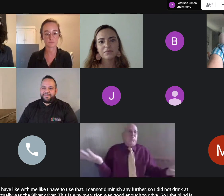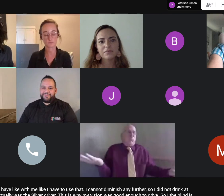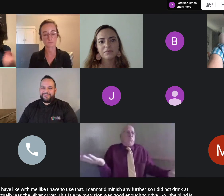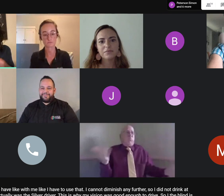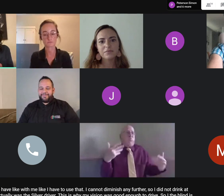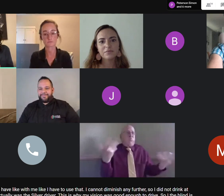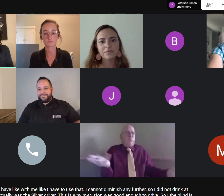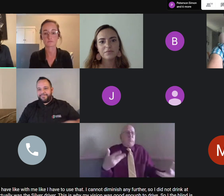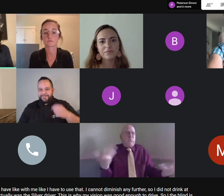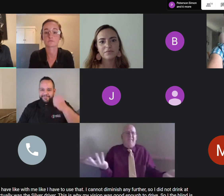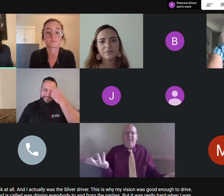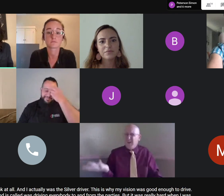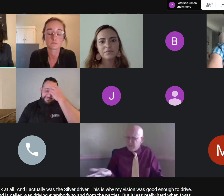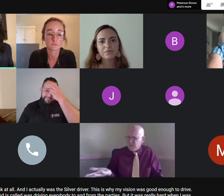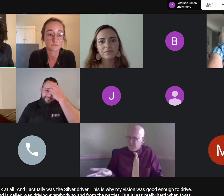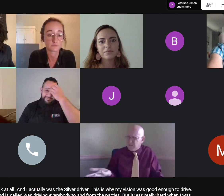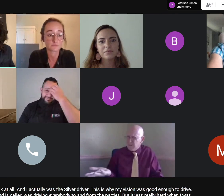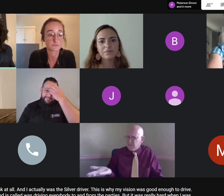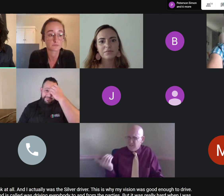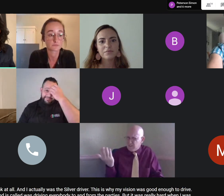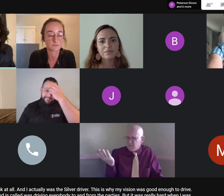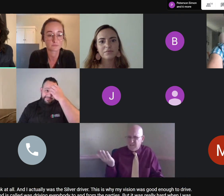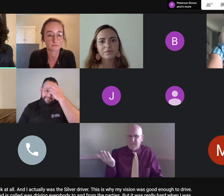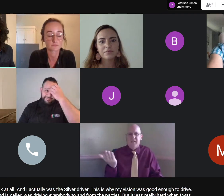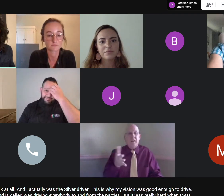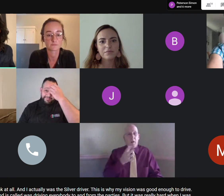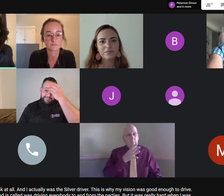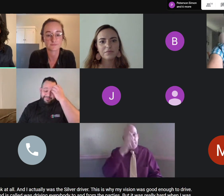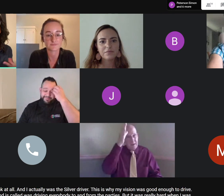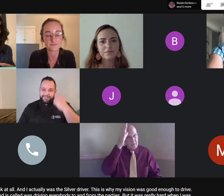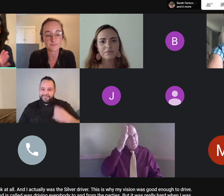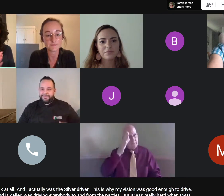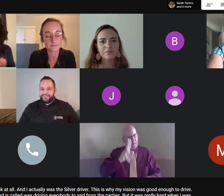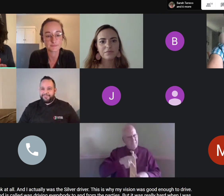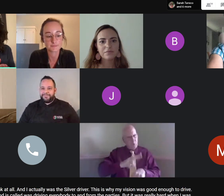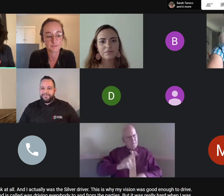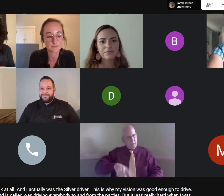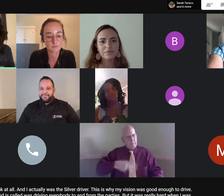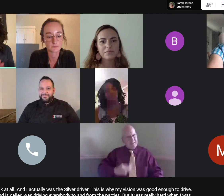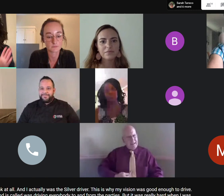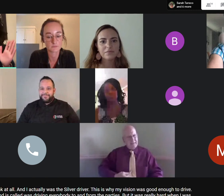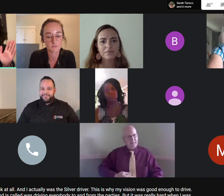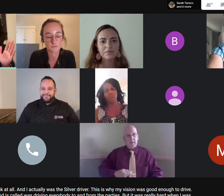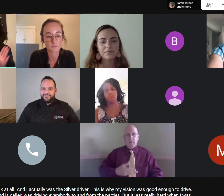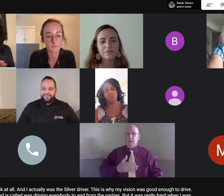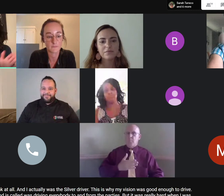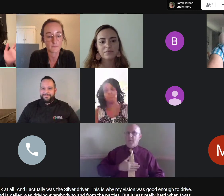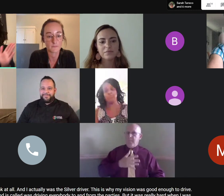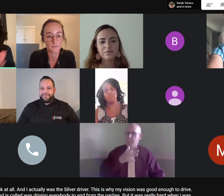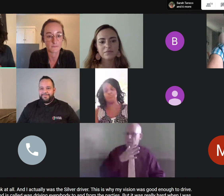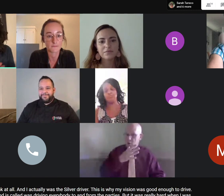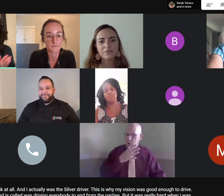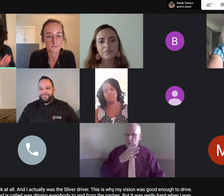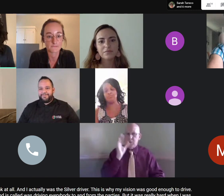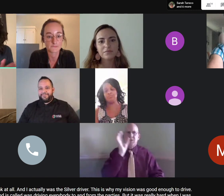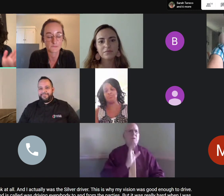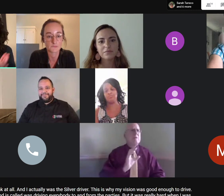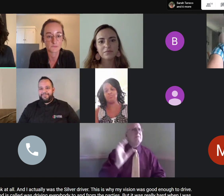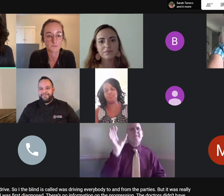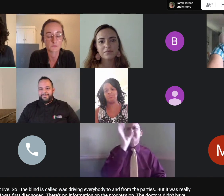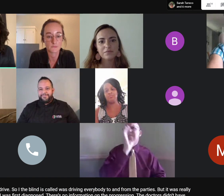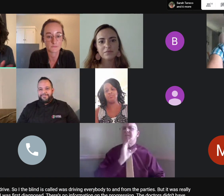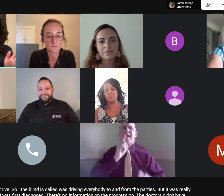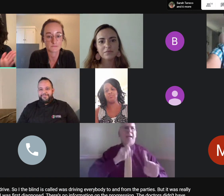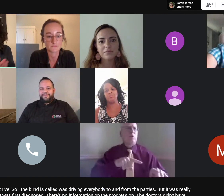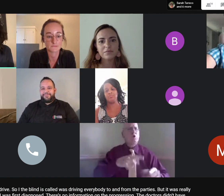my family, my parents were upset. I remember my mother especially looking for answers, looking